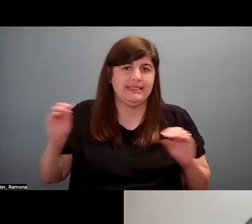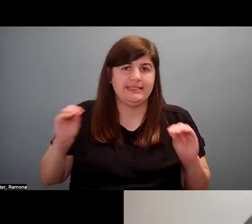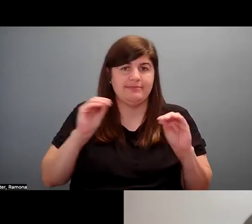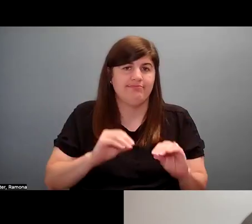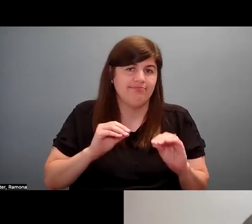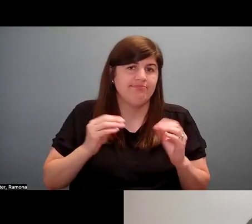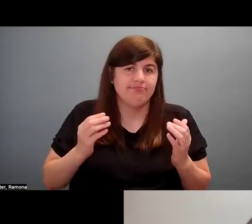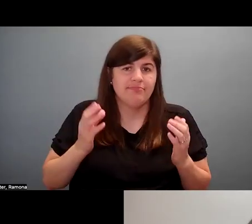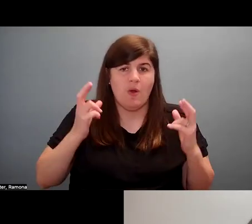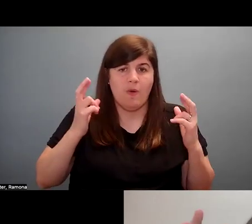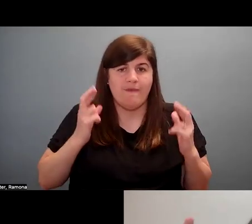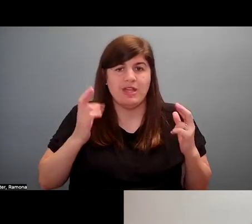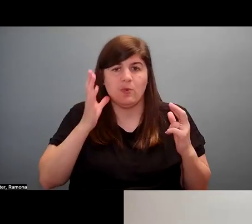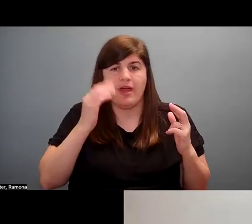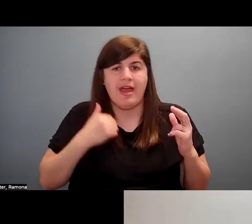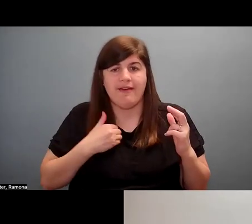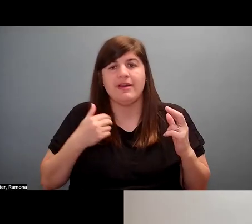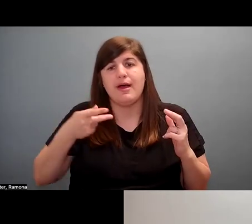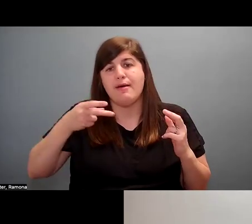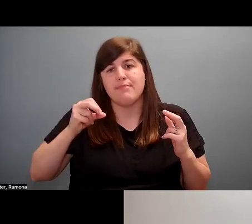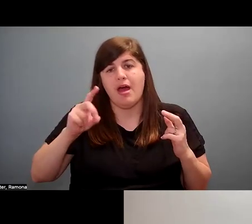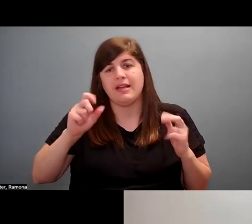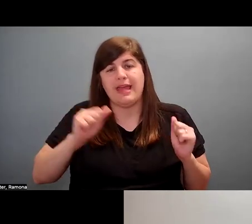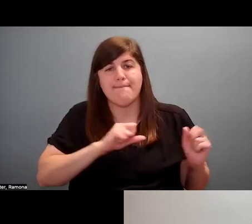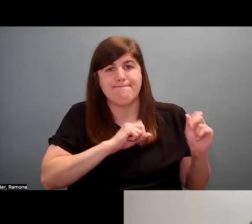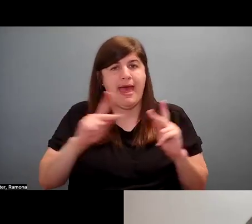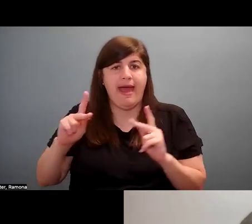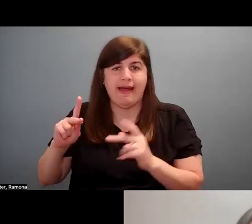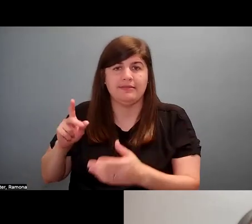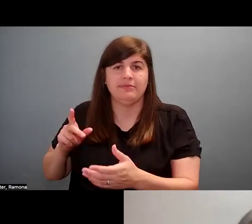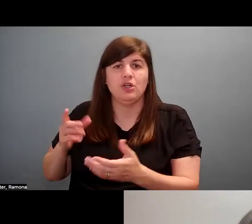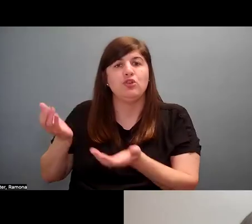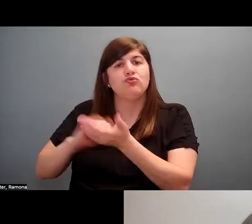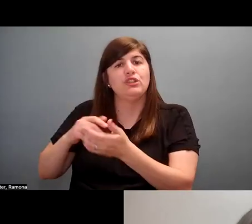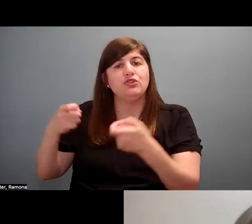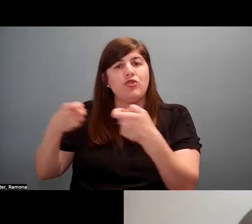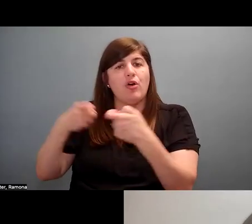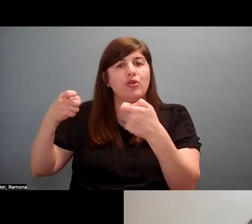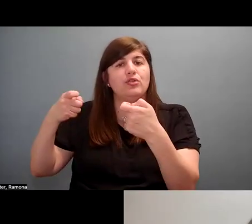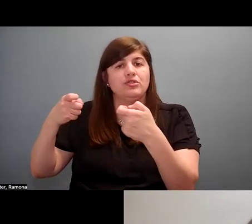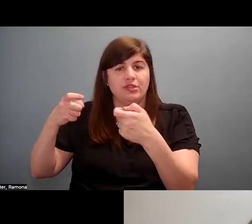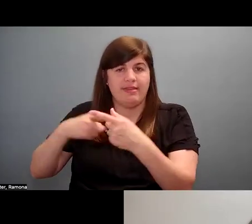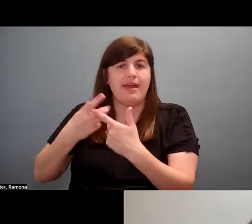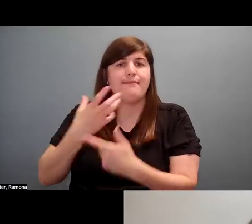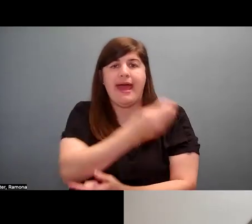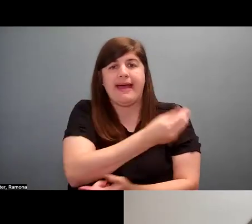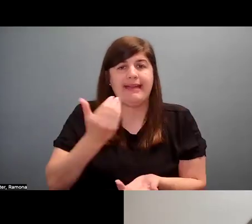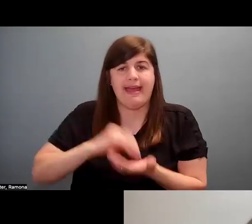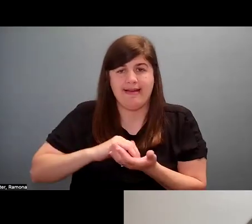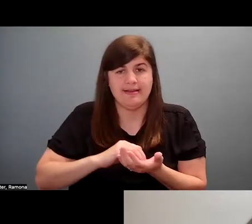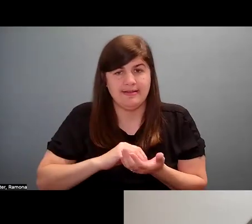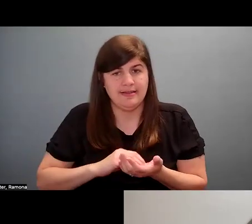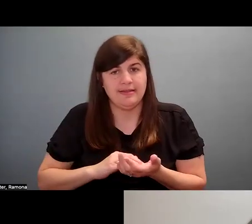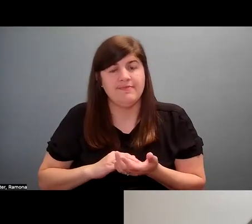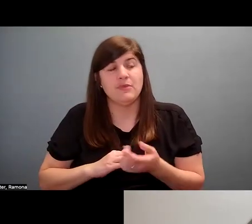and hopefully they'll have a pod that they can return to recharge and then go back out again. Really cool. How deep do you intend